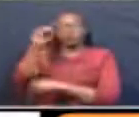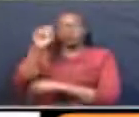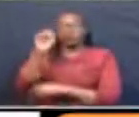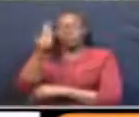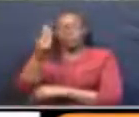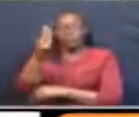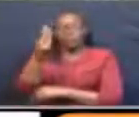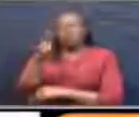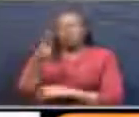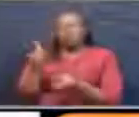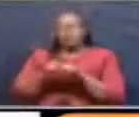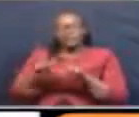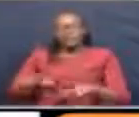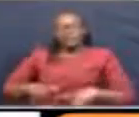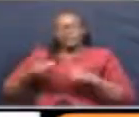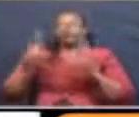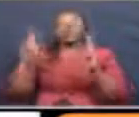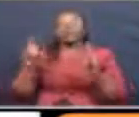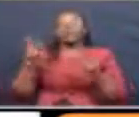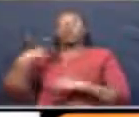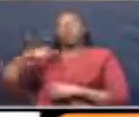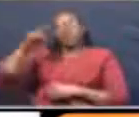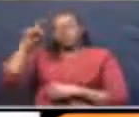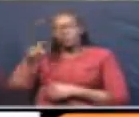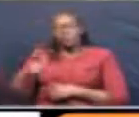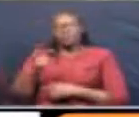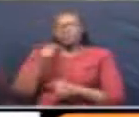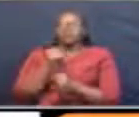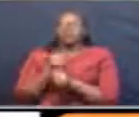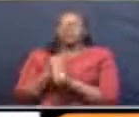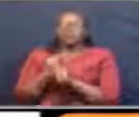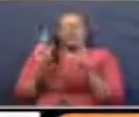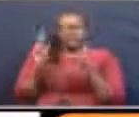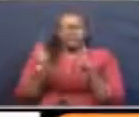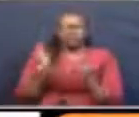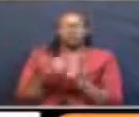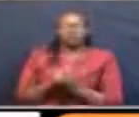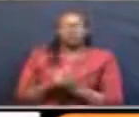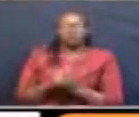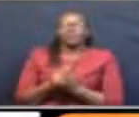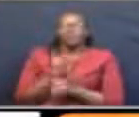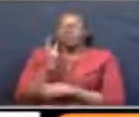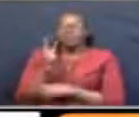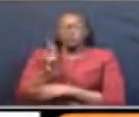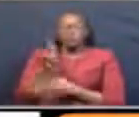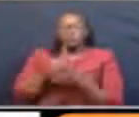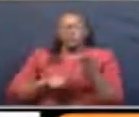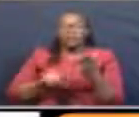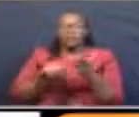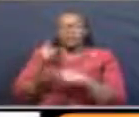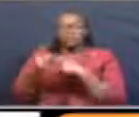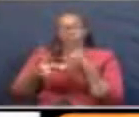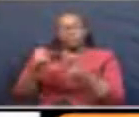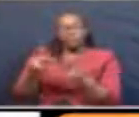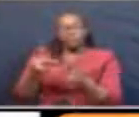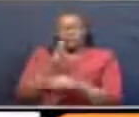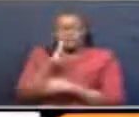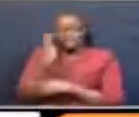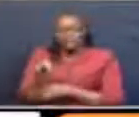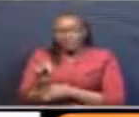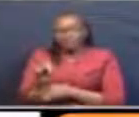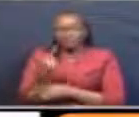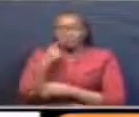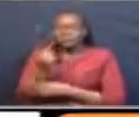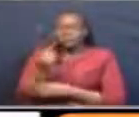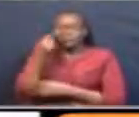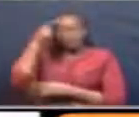Protection of Mau is a life issue. We really have to undertake issues. You know, looking at what the entire process,